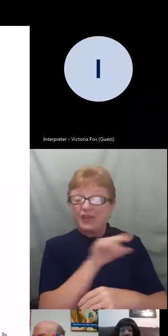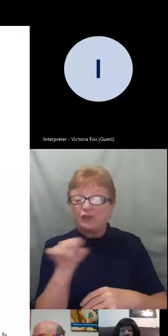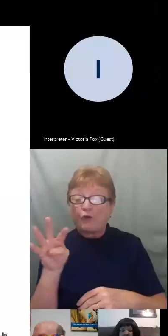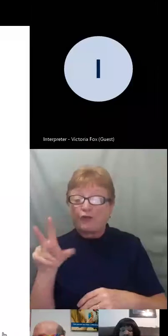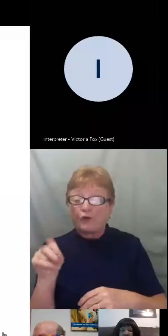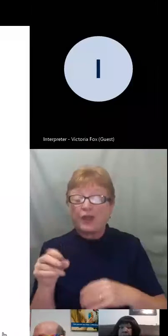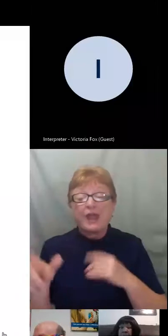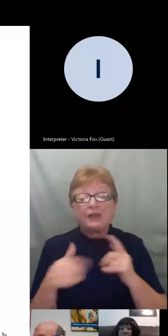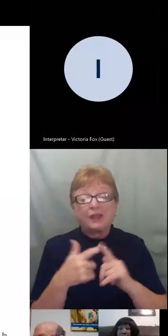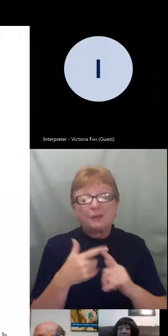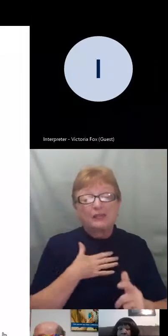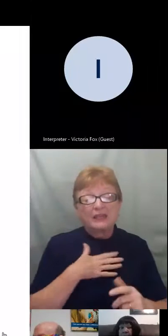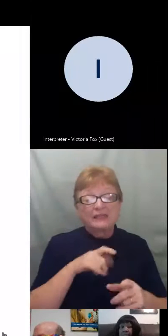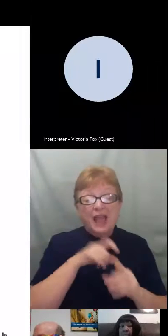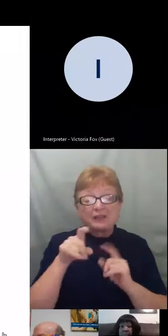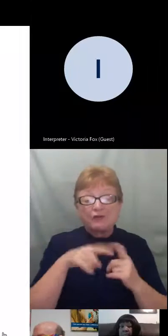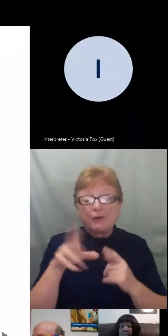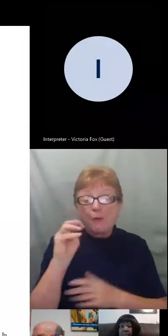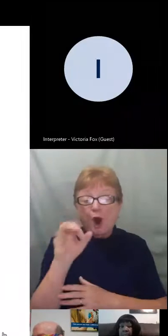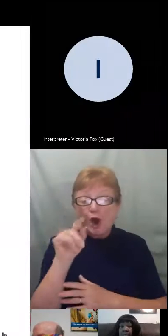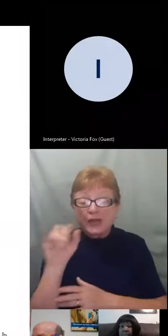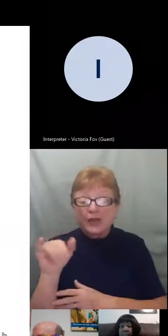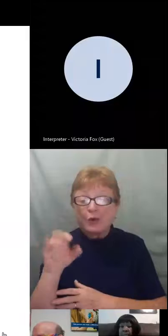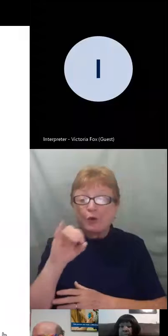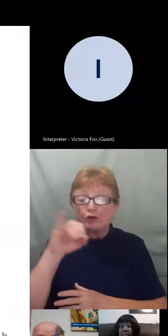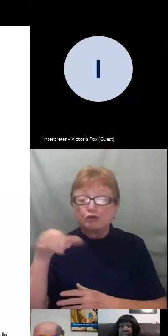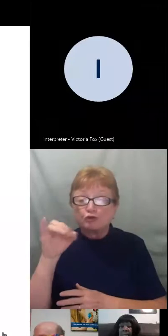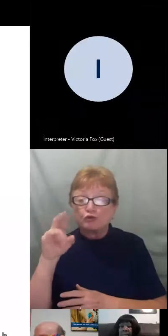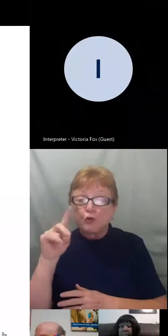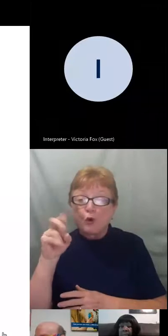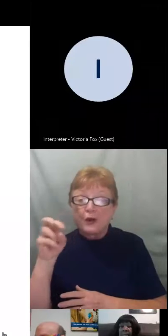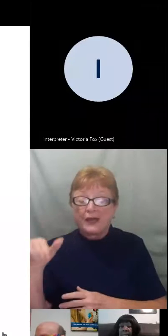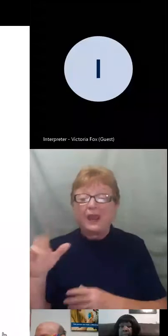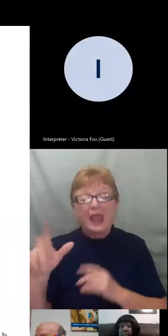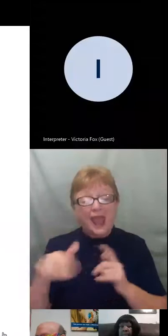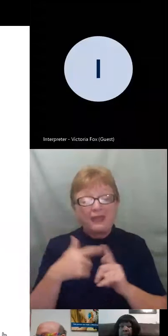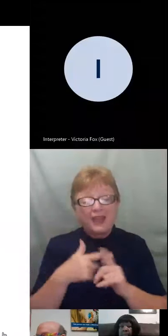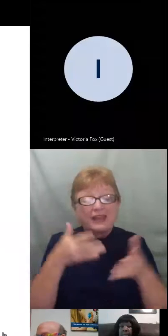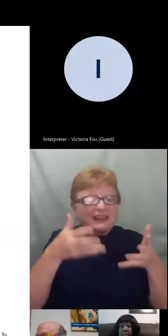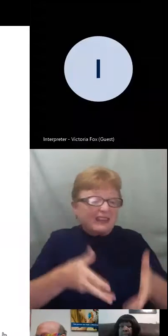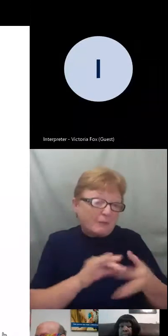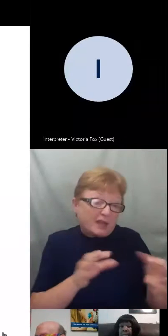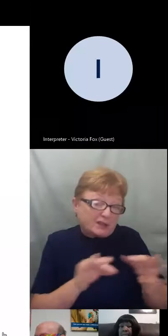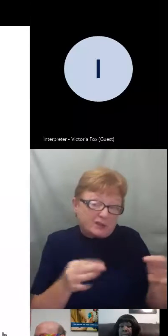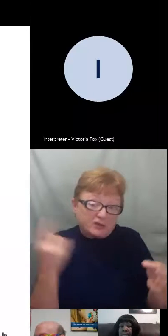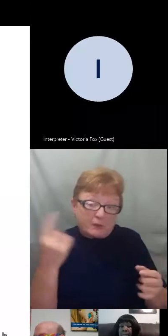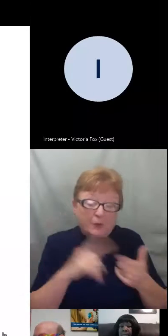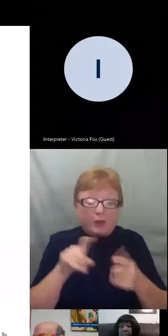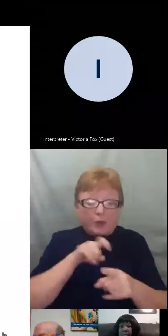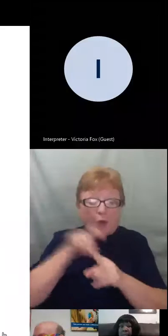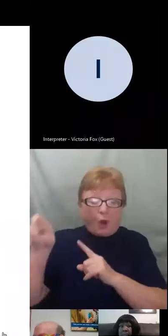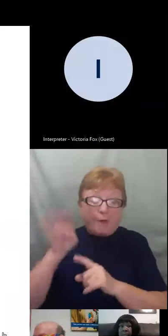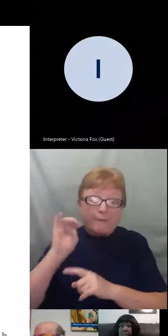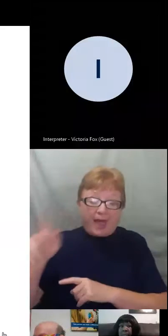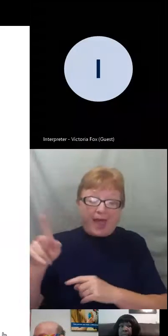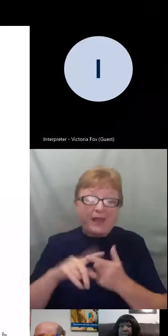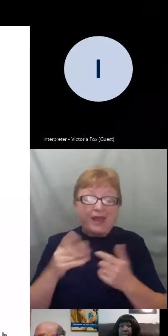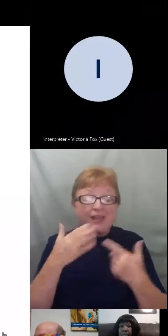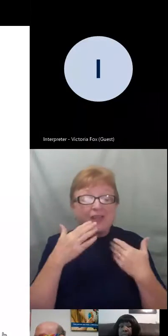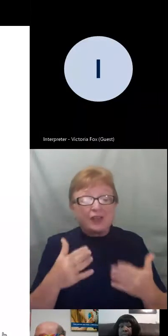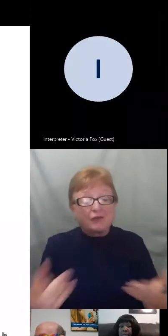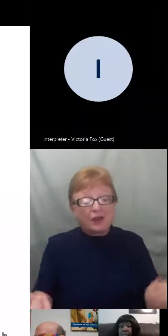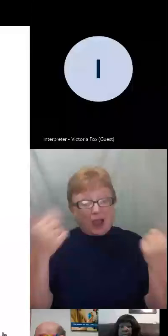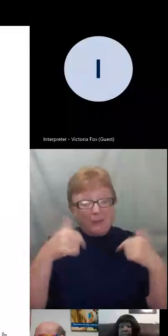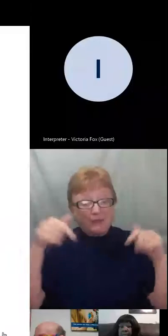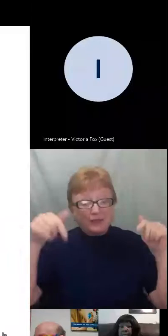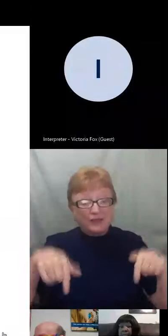ask for Marty or Jordy and leave us a message and we'll get back to you. Thanks for attending Voting and Advocacy,